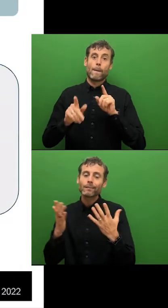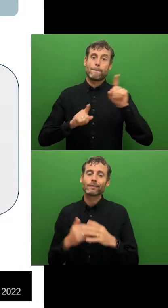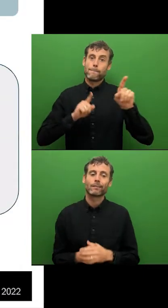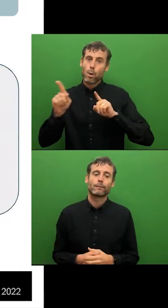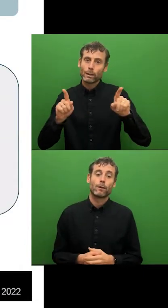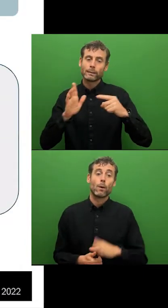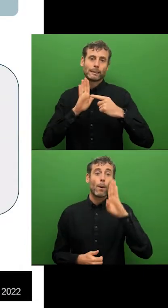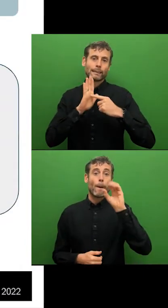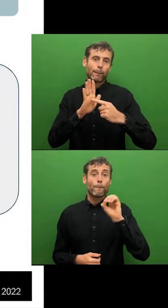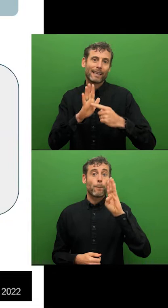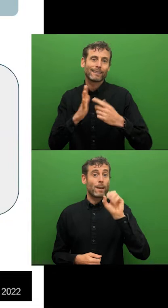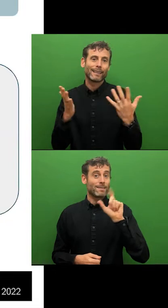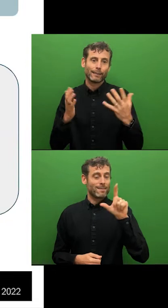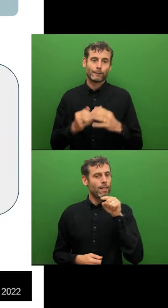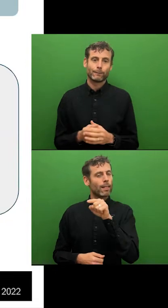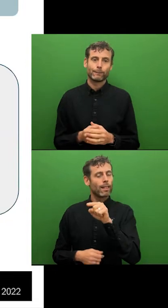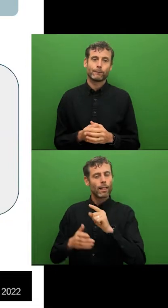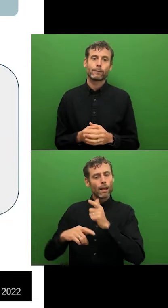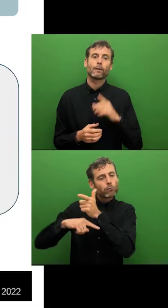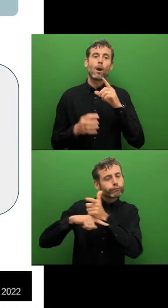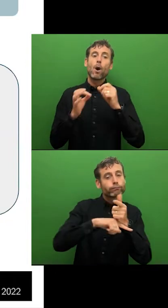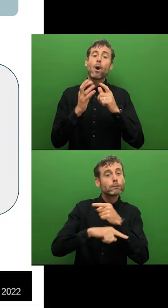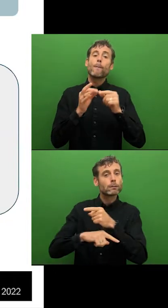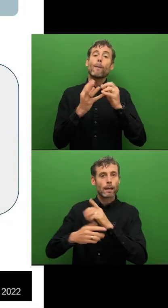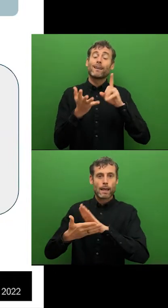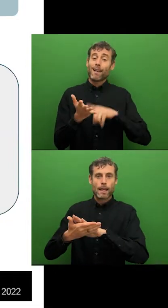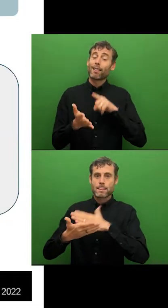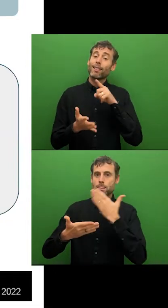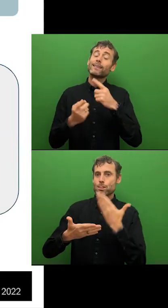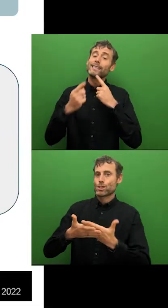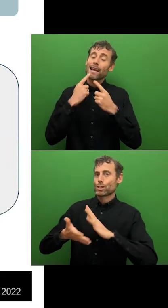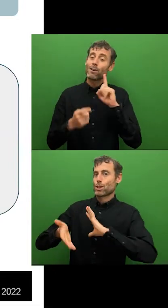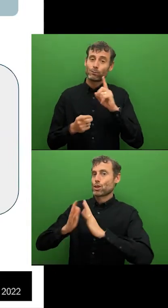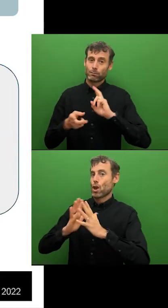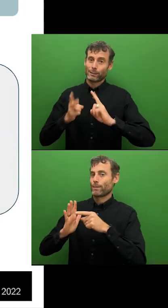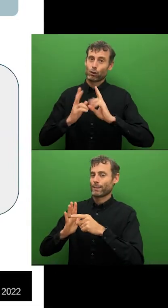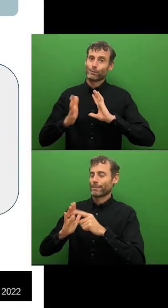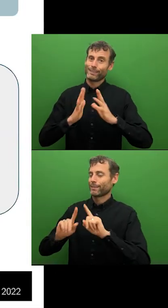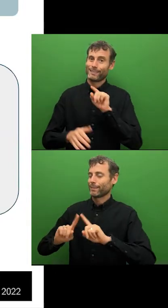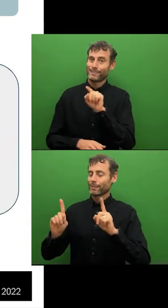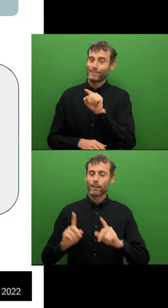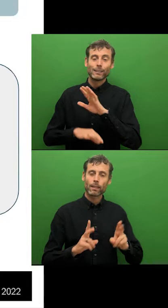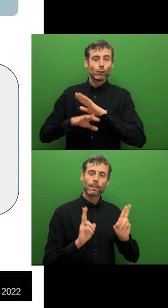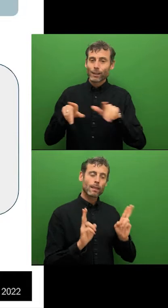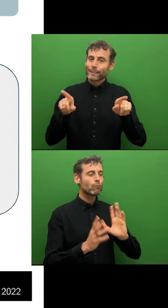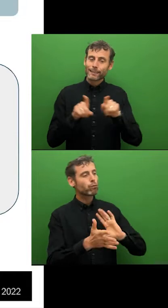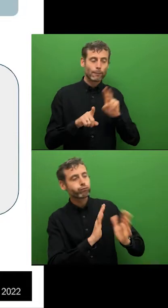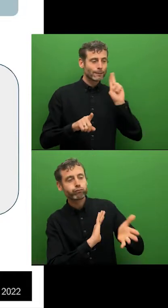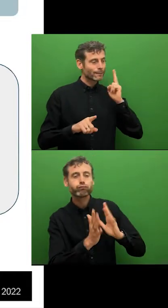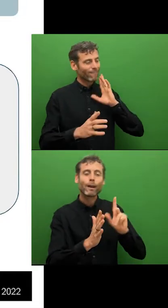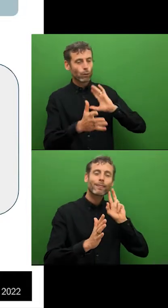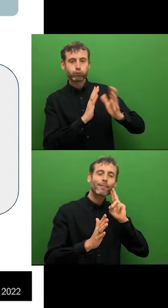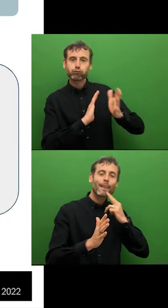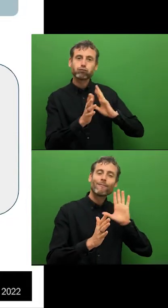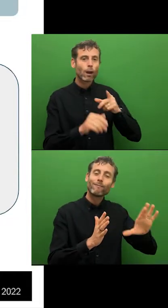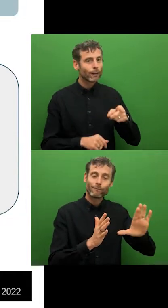Most importantly, BobSL is interpreted sign language data and is not representative of natural, spontaneous daily sign language